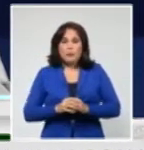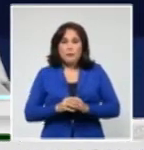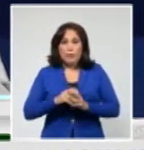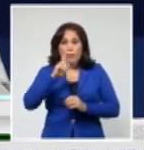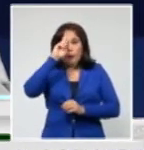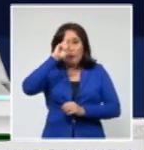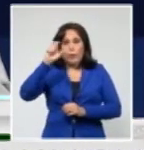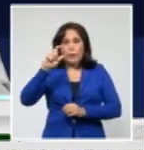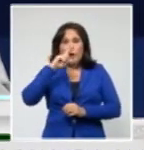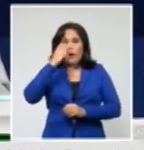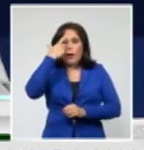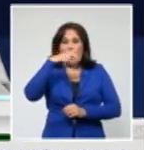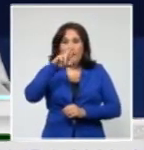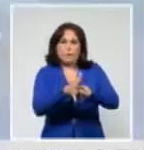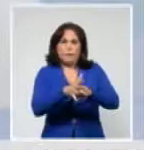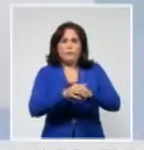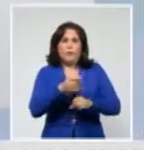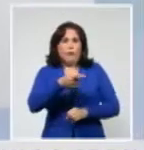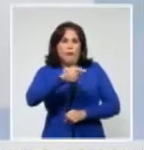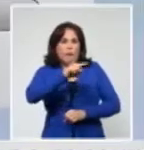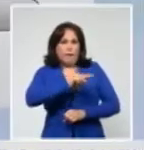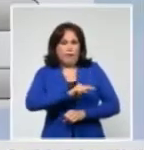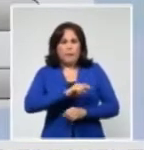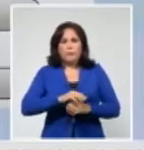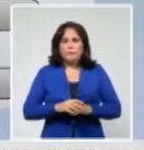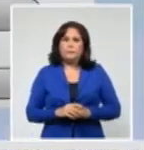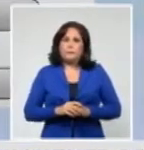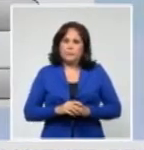Center for Genetics. Of the